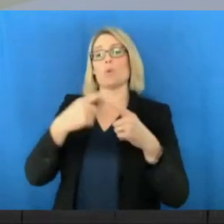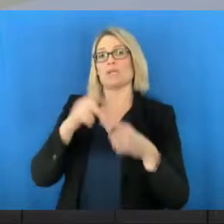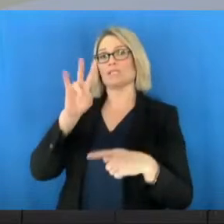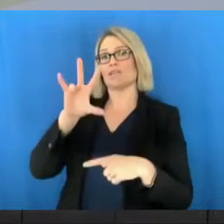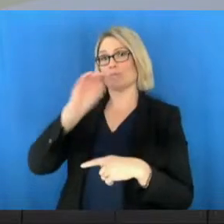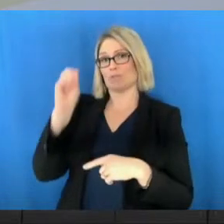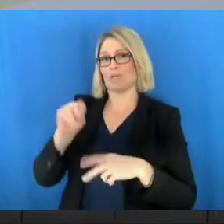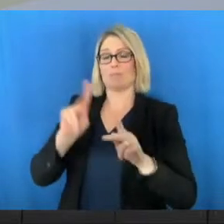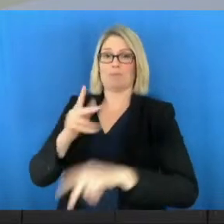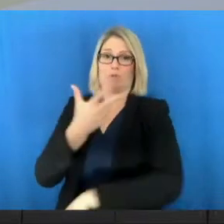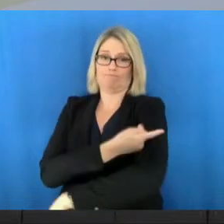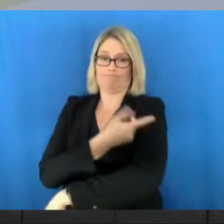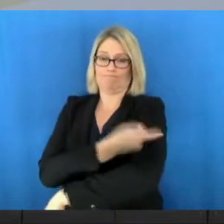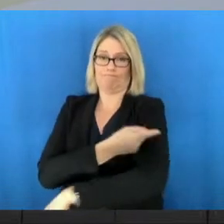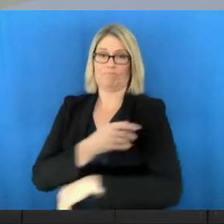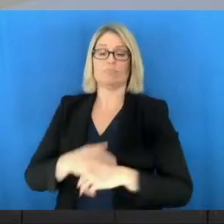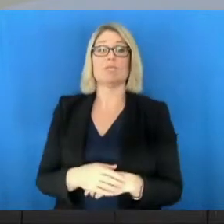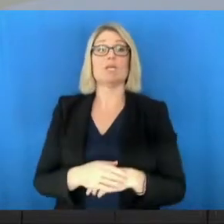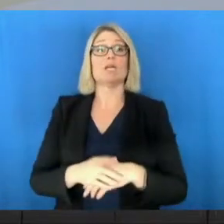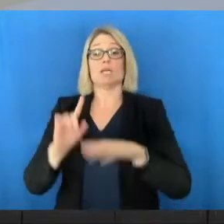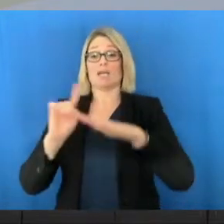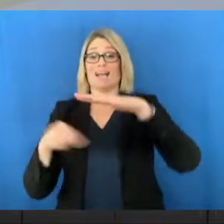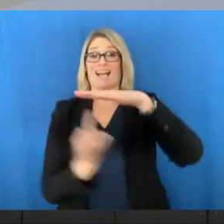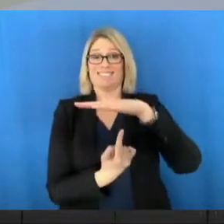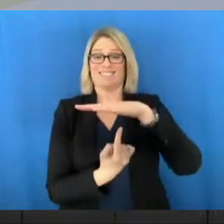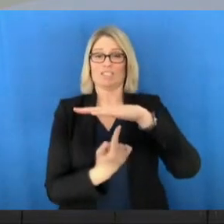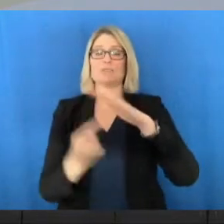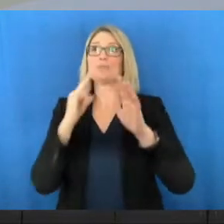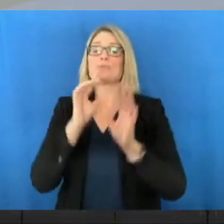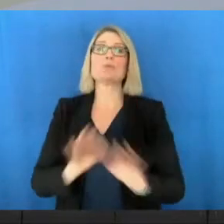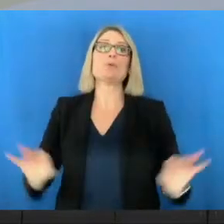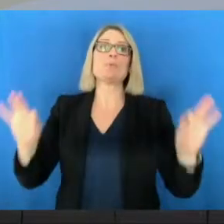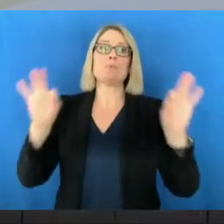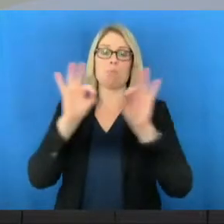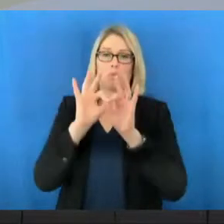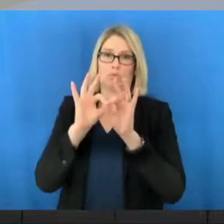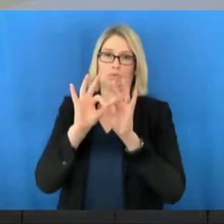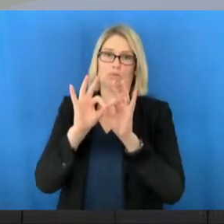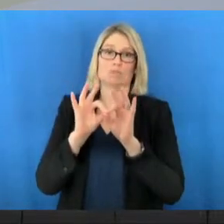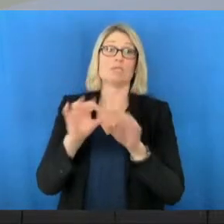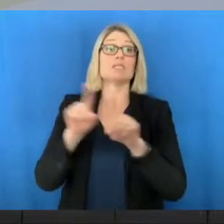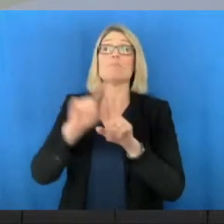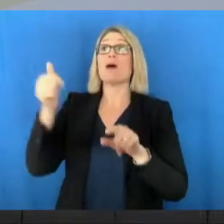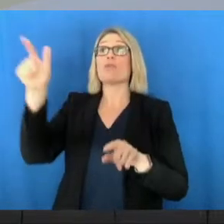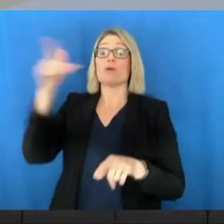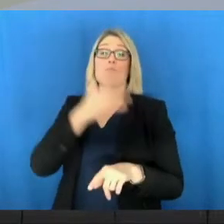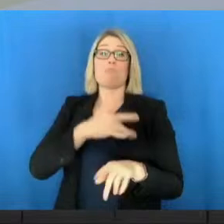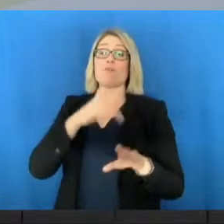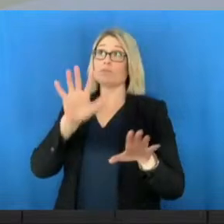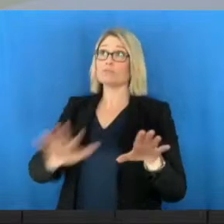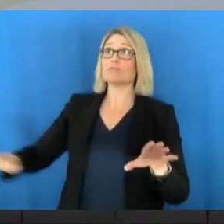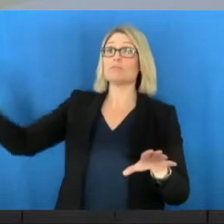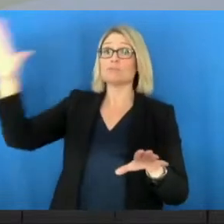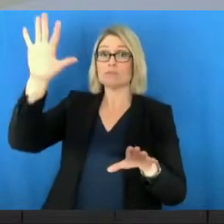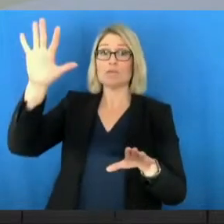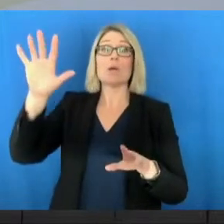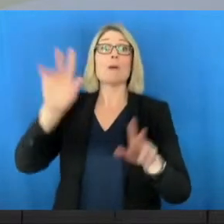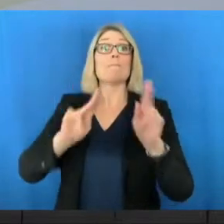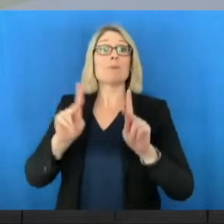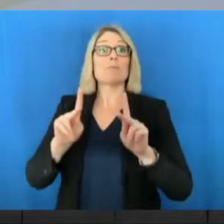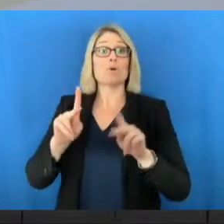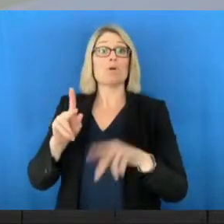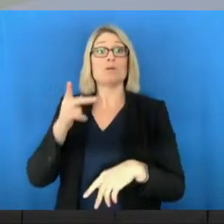Self-isolation is key in limiting the transmission of COVID-19. Similar to other provinces, it has been acceptable for islanders to isolate